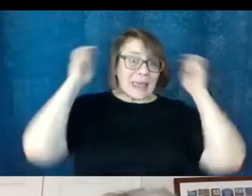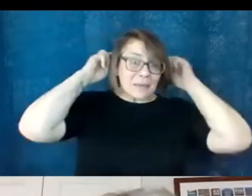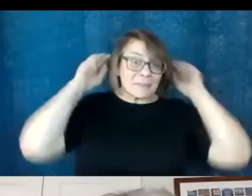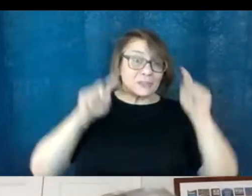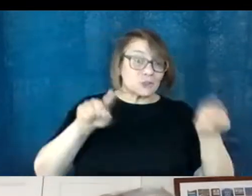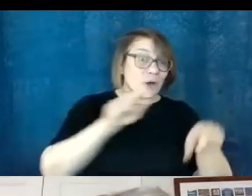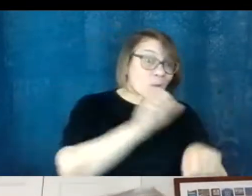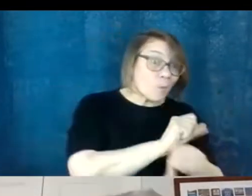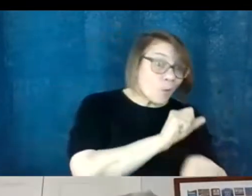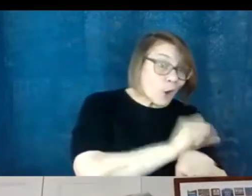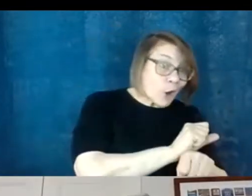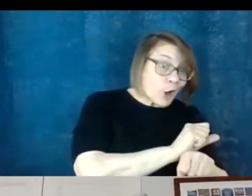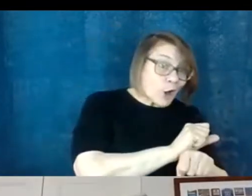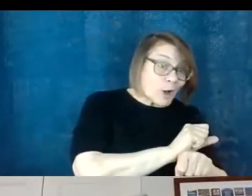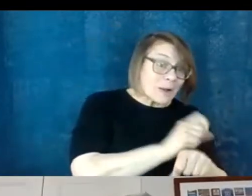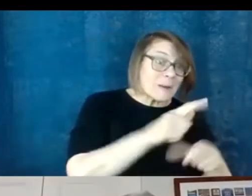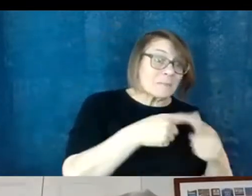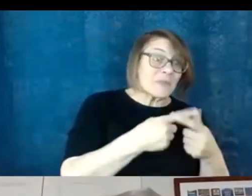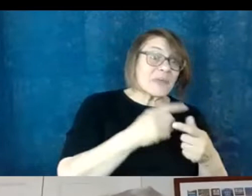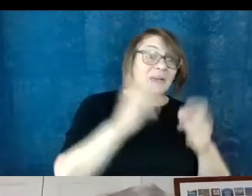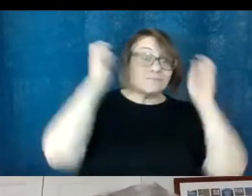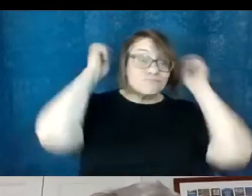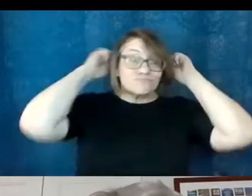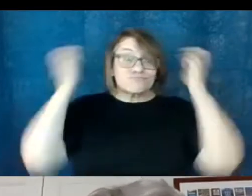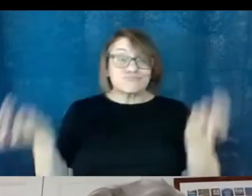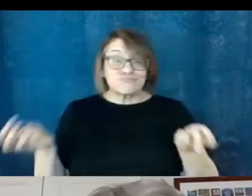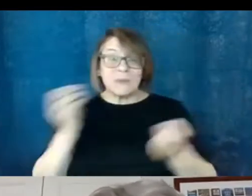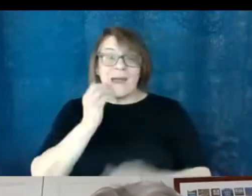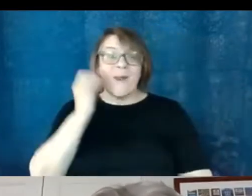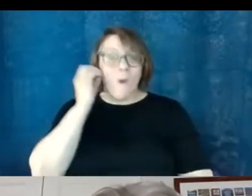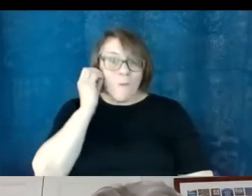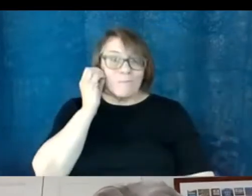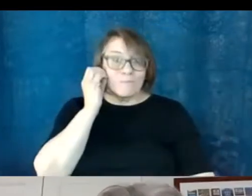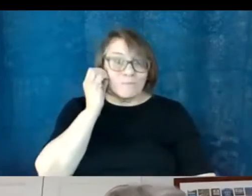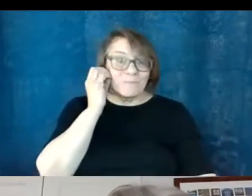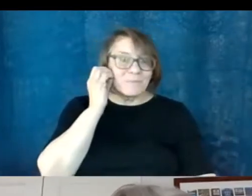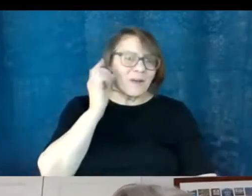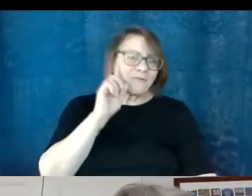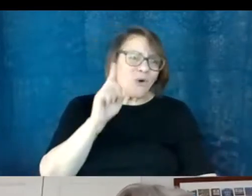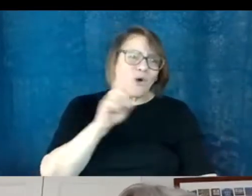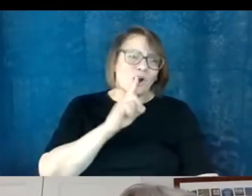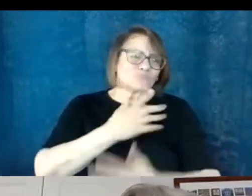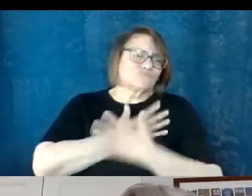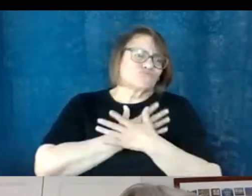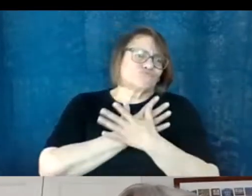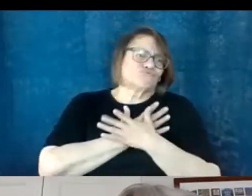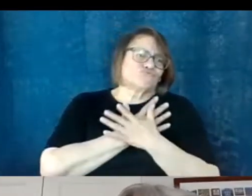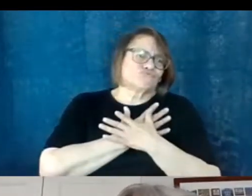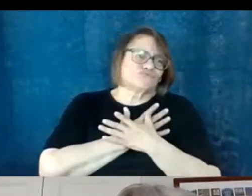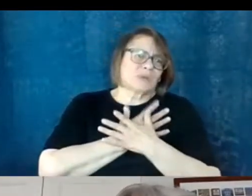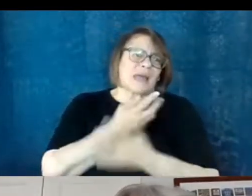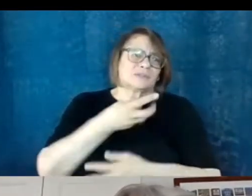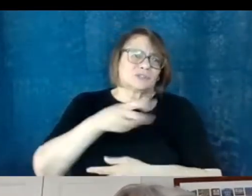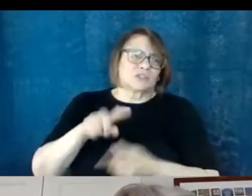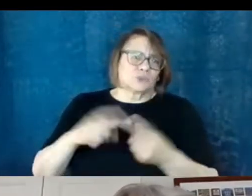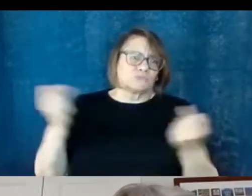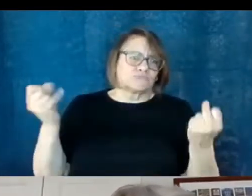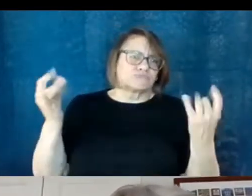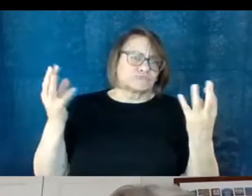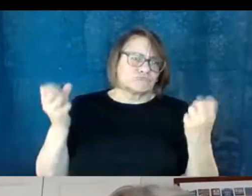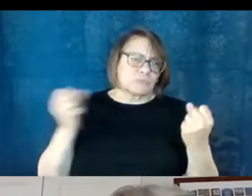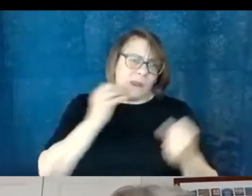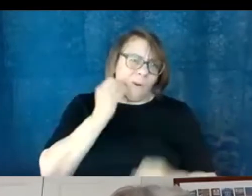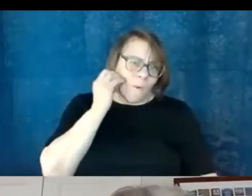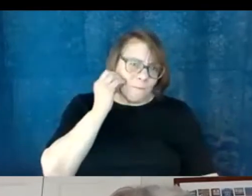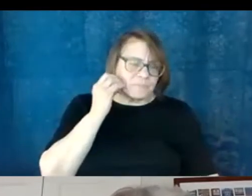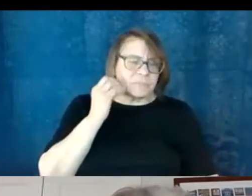workday, but then go off when I'm at home just for some relaxation and switch to ASL. And I